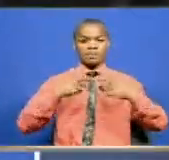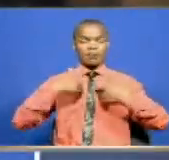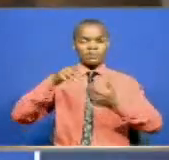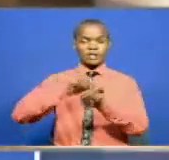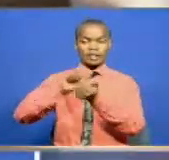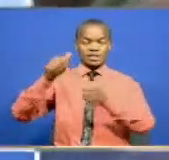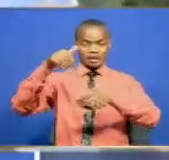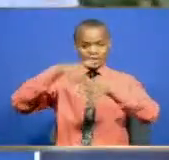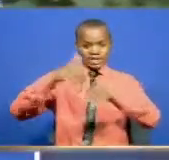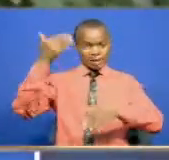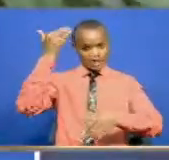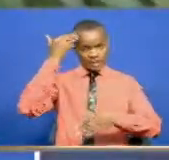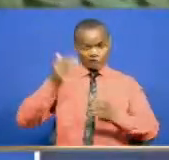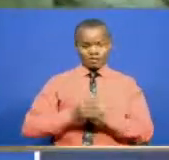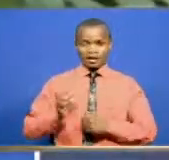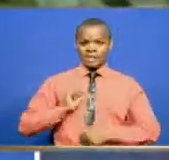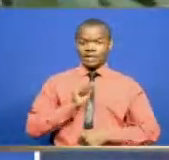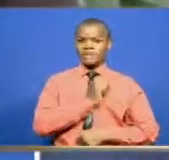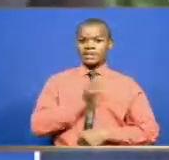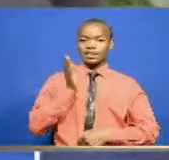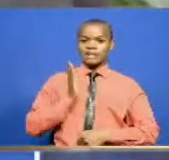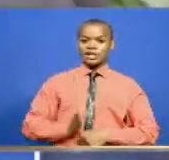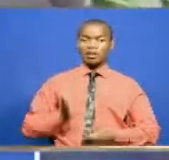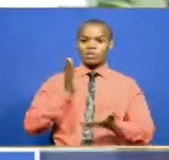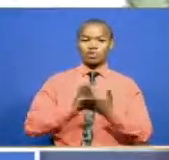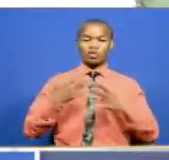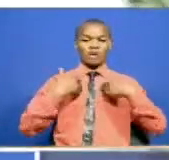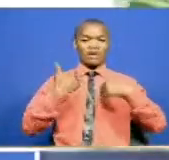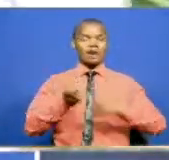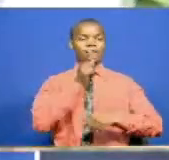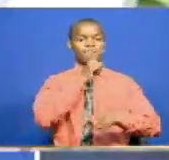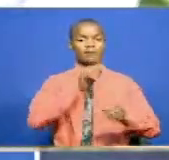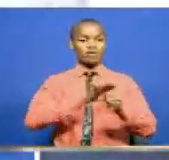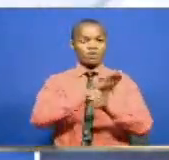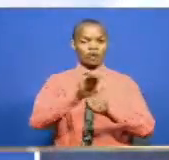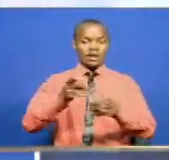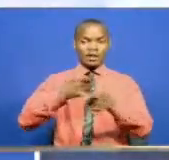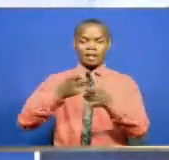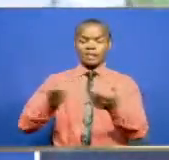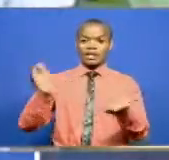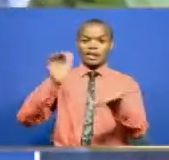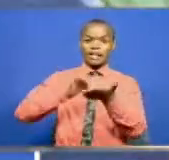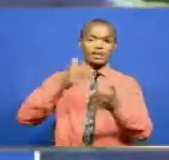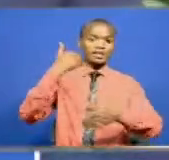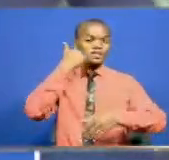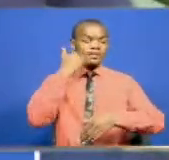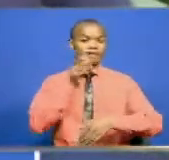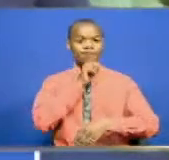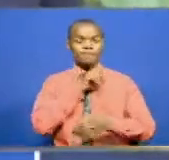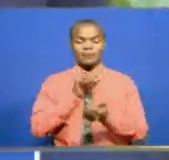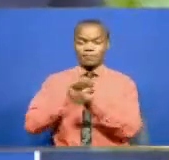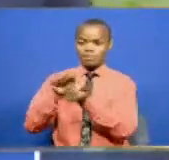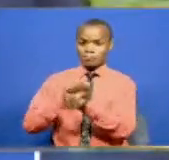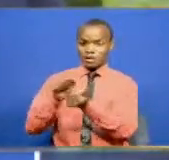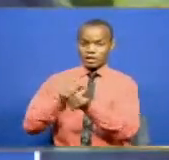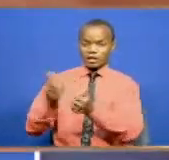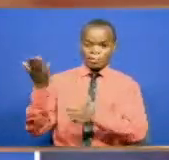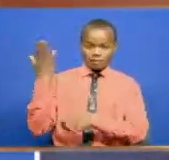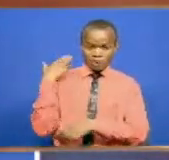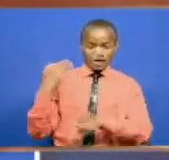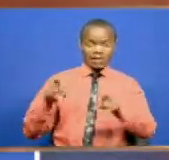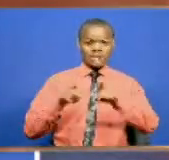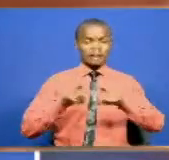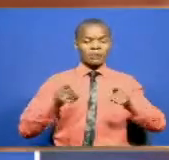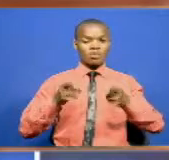late senator is said to have recovered from COVID-19 before he was again taken ill last Friday, leading to his admission